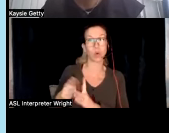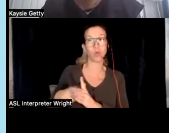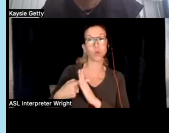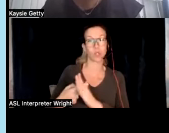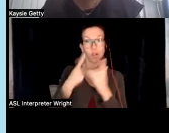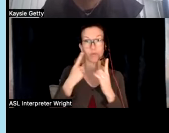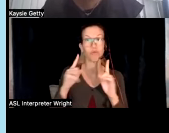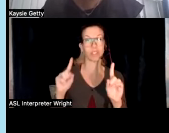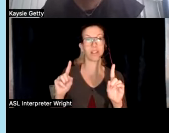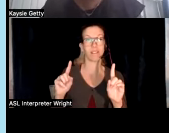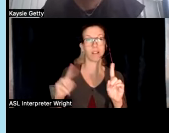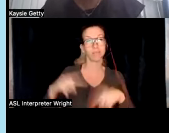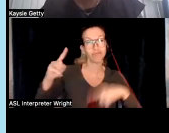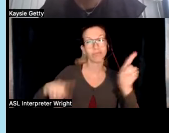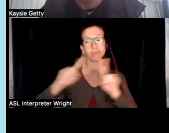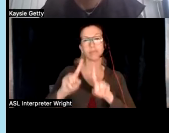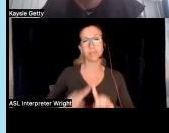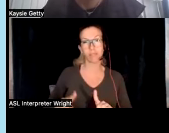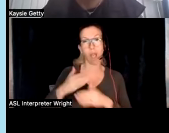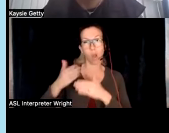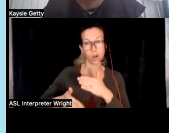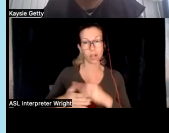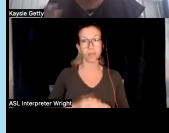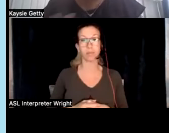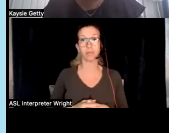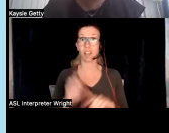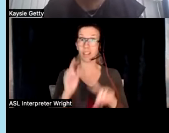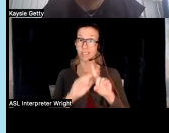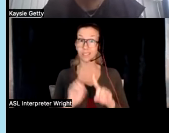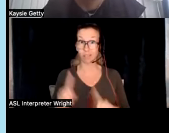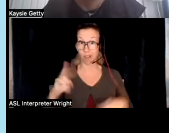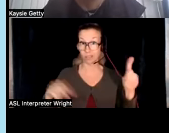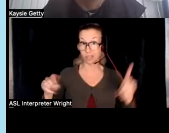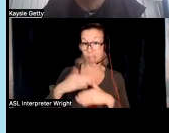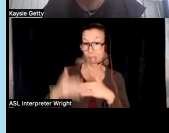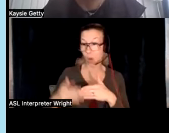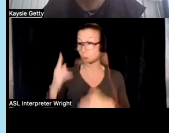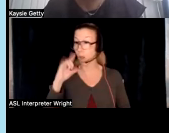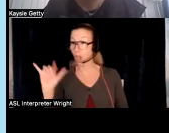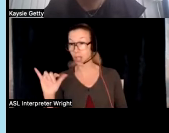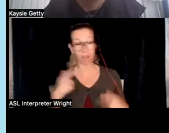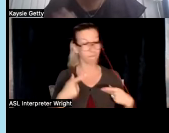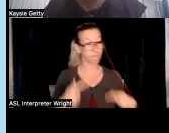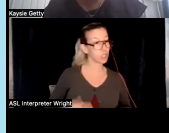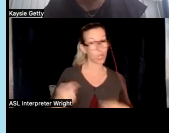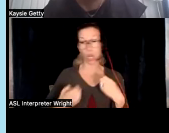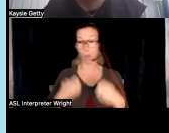achieve dynamic outcomes. And some of those dynamic outcomes can look like physically and emotionally